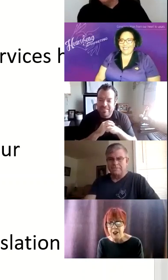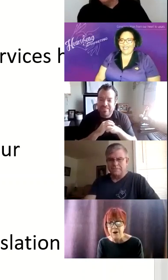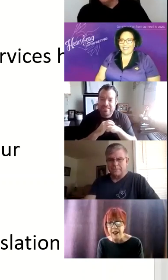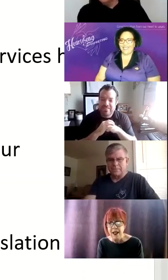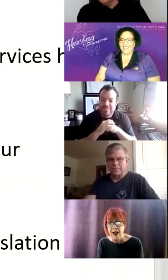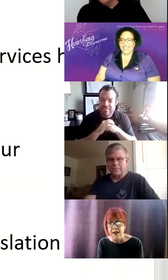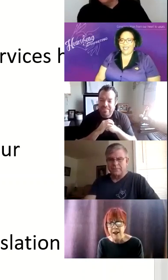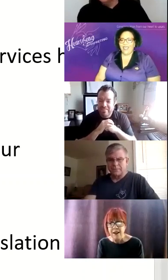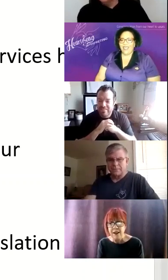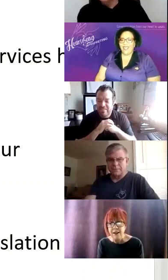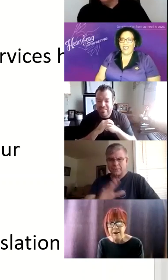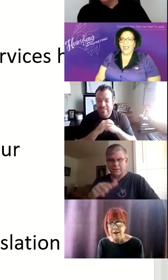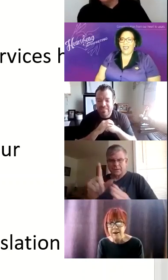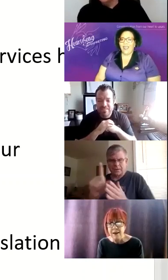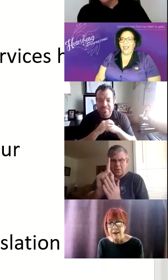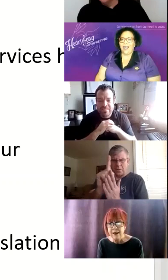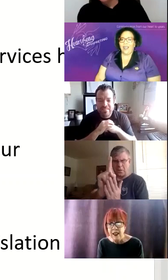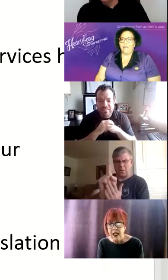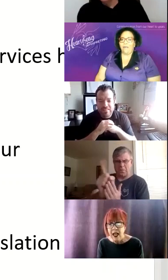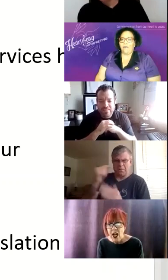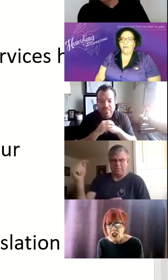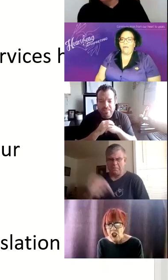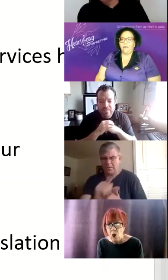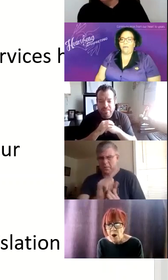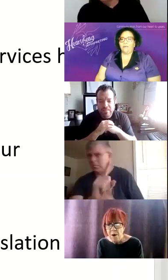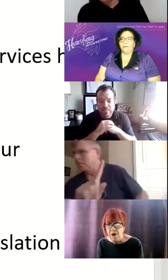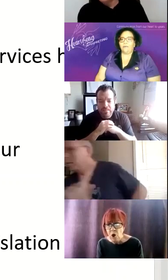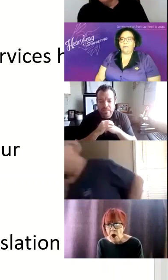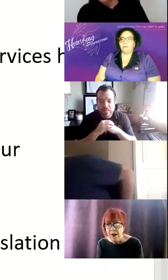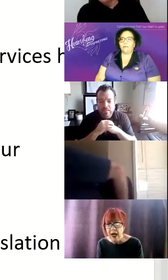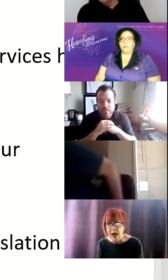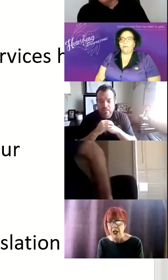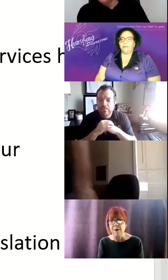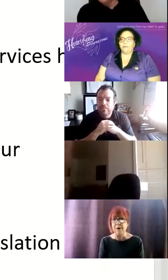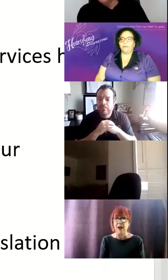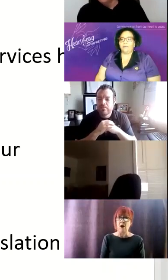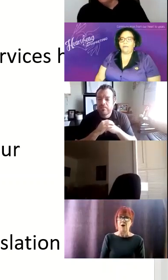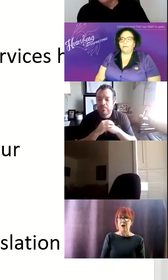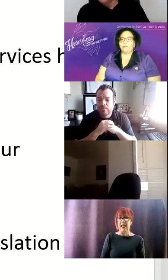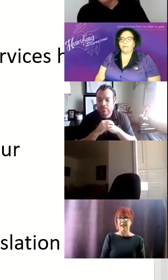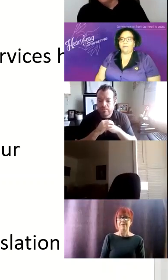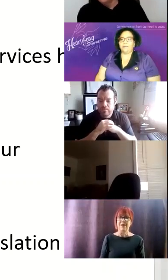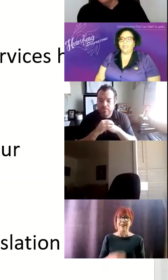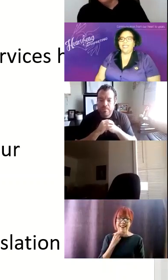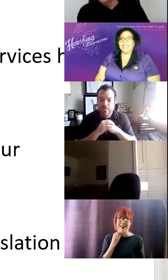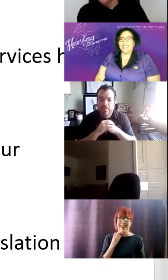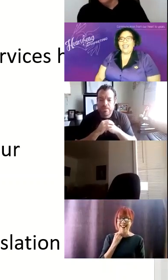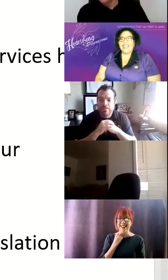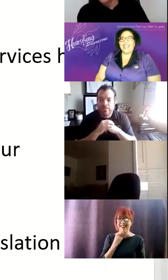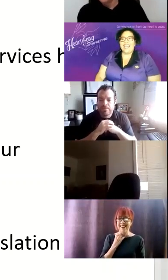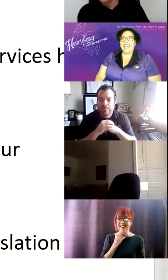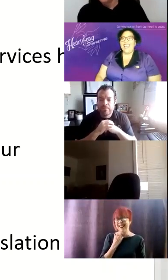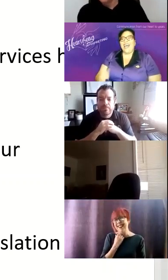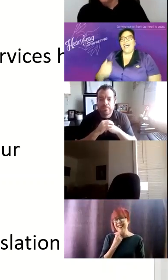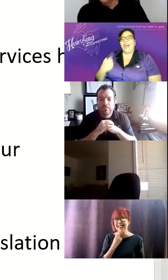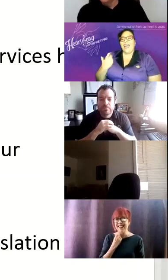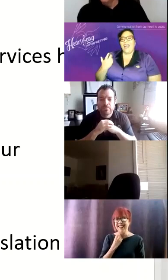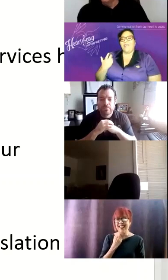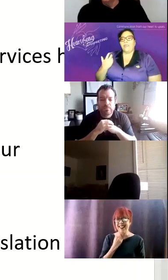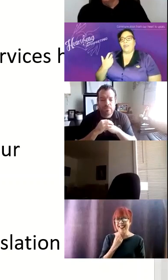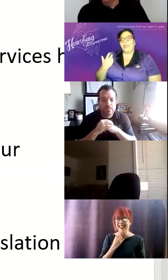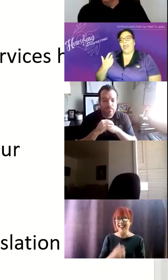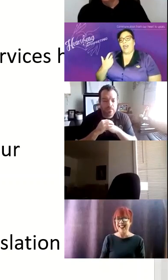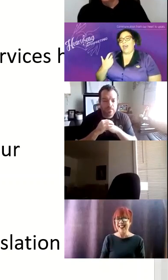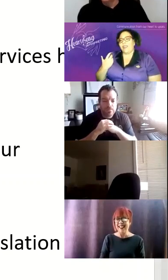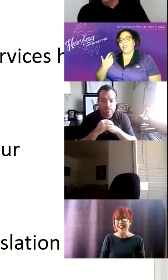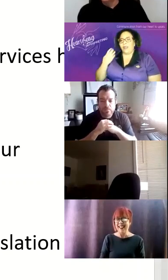knows what's going on. Is there, So for 1 minute, I'm going to be back. Oh, okay. Sorry. I